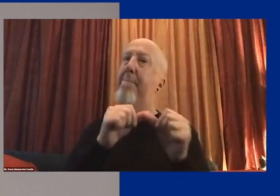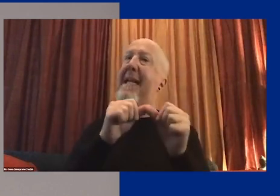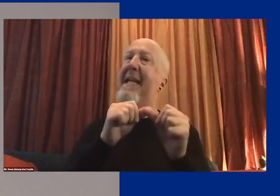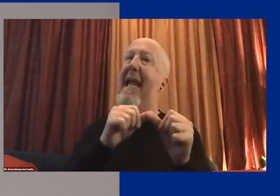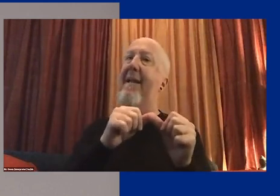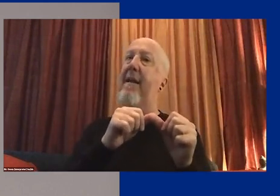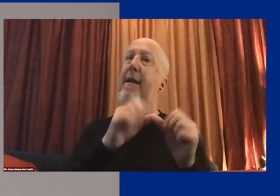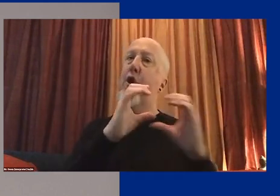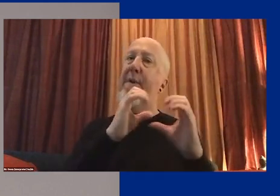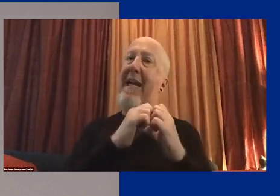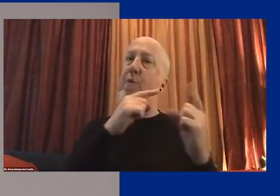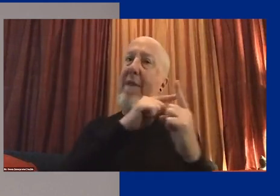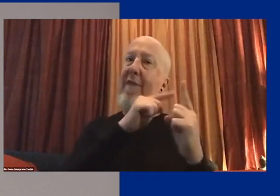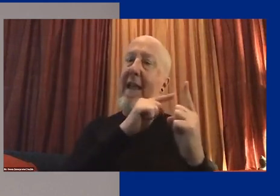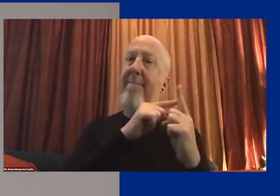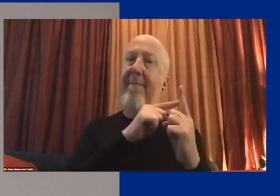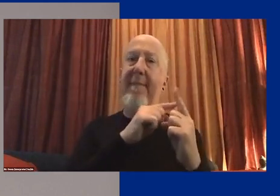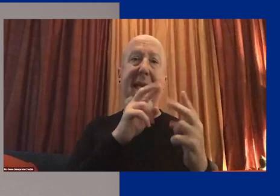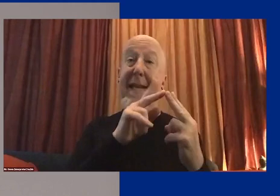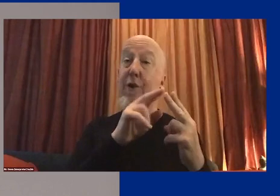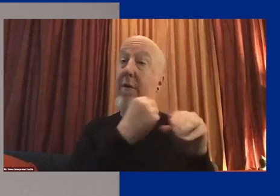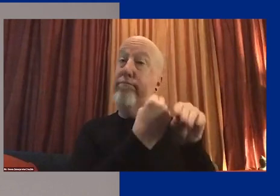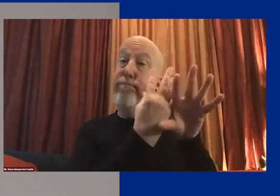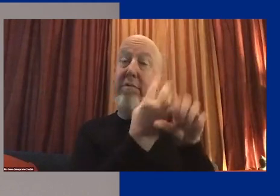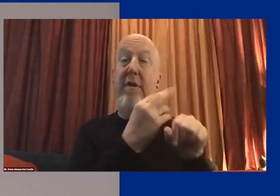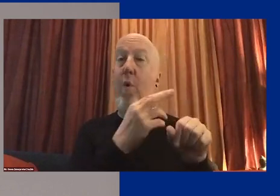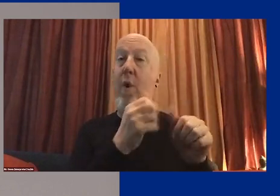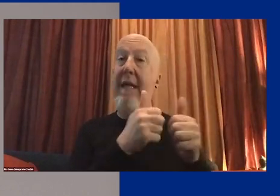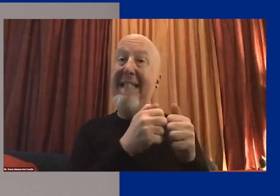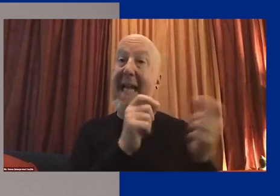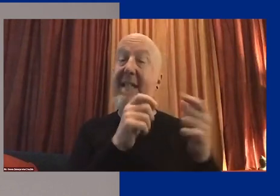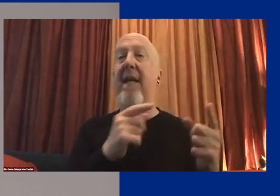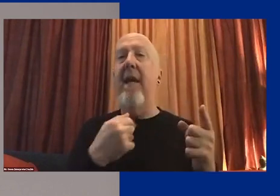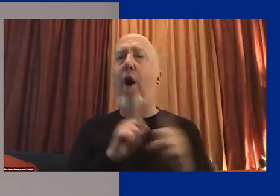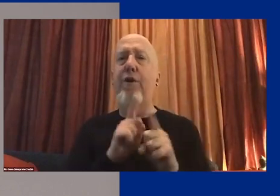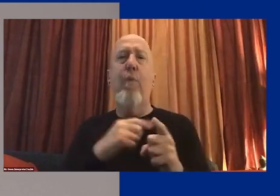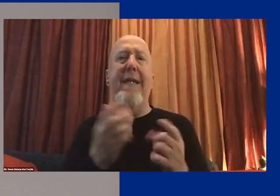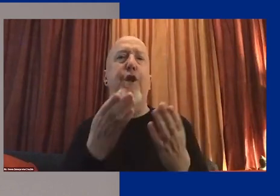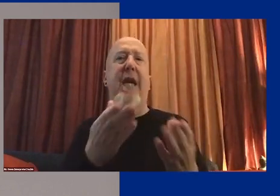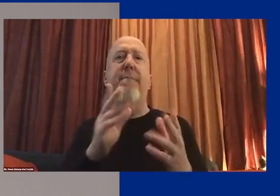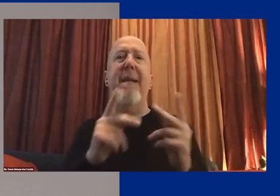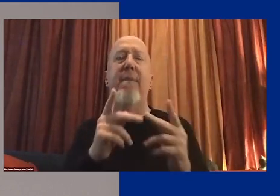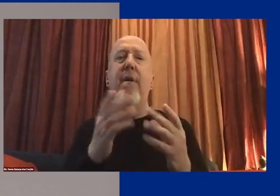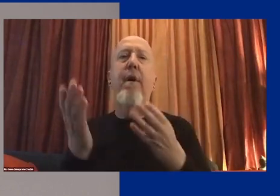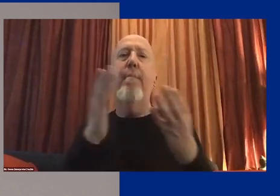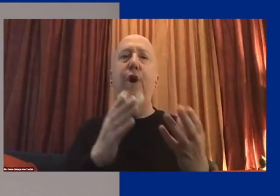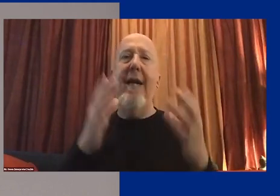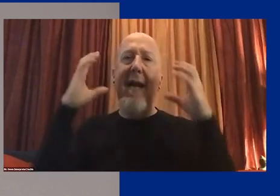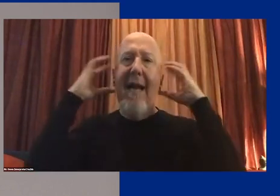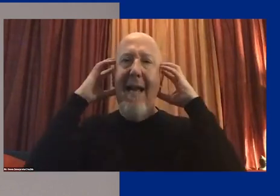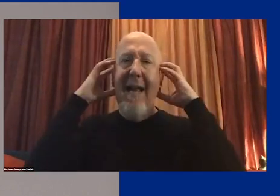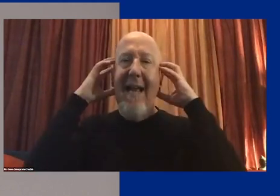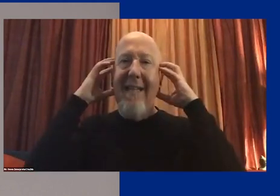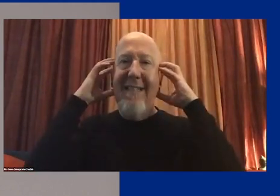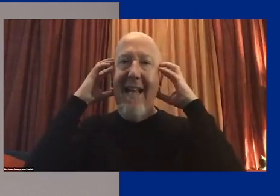you, over the phone or by video. We usually recommend that folks bring a headset just to make sure that they can communicate separately with